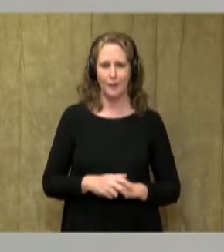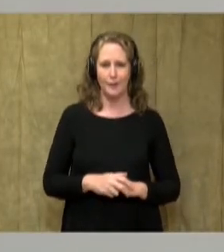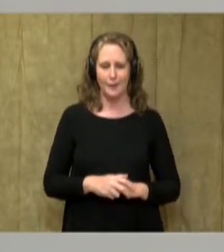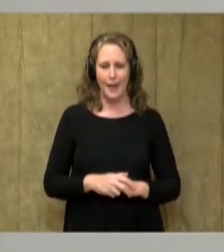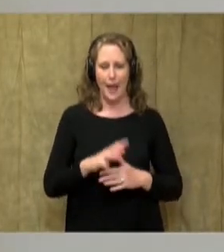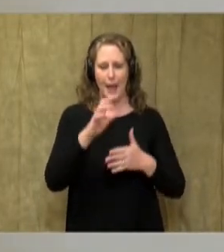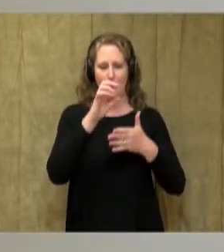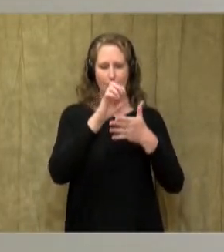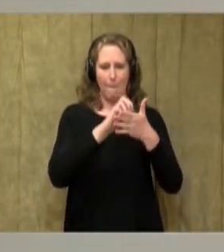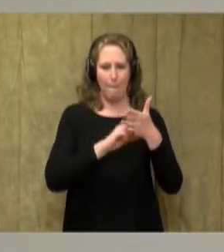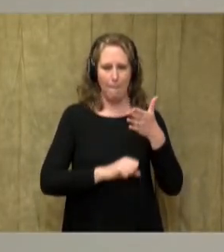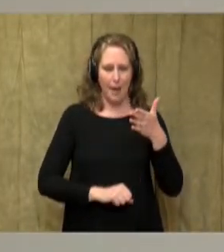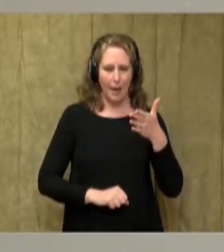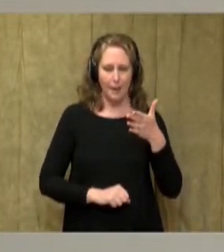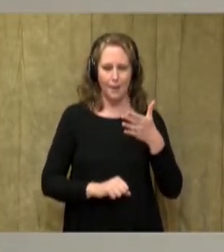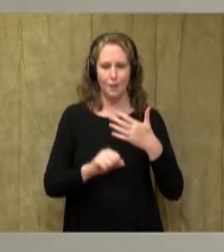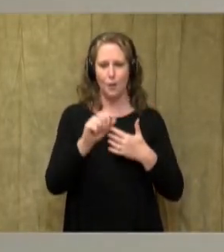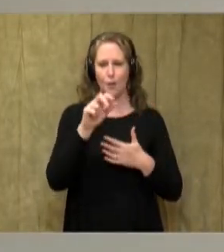minus